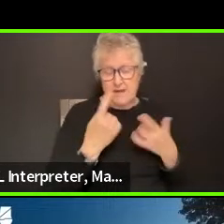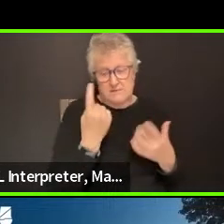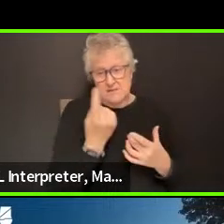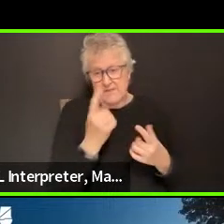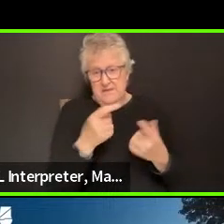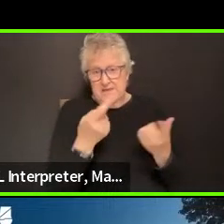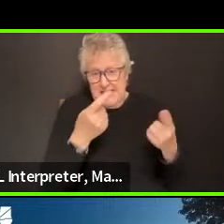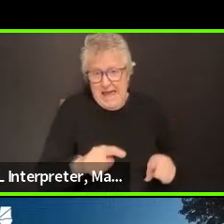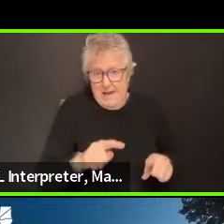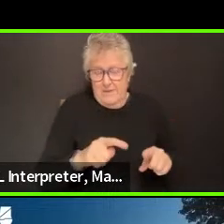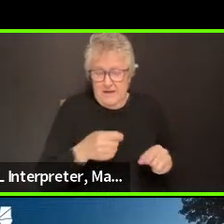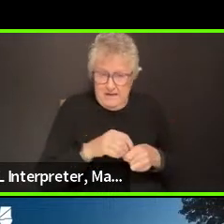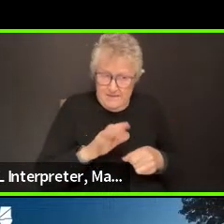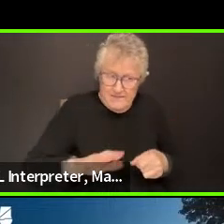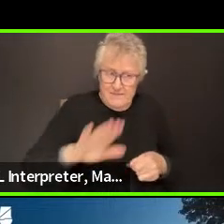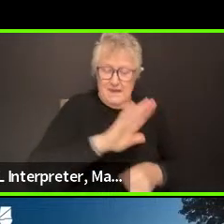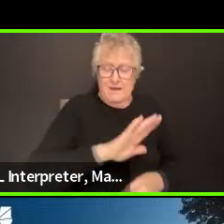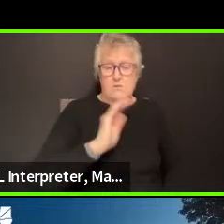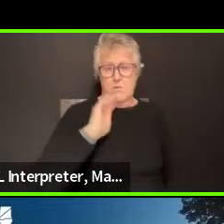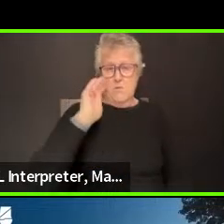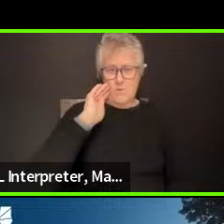in.